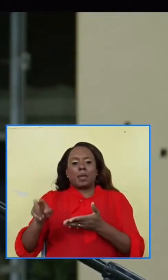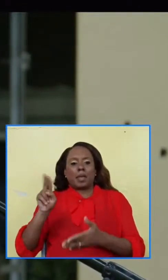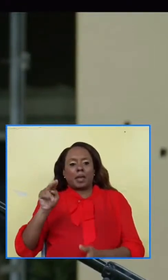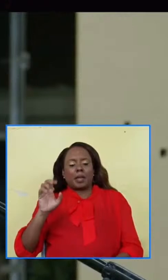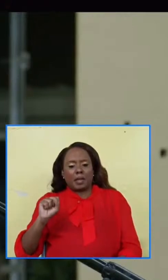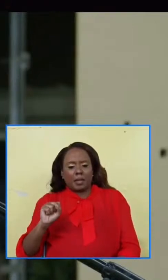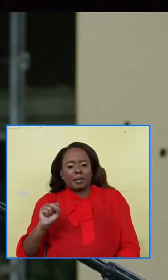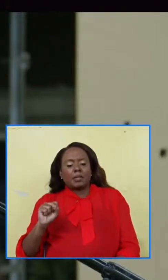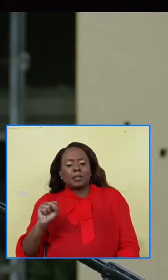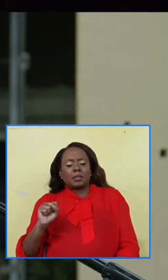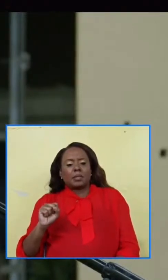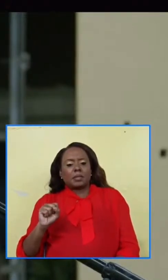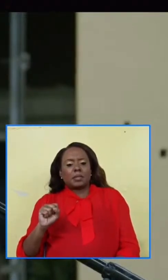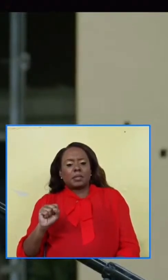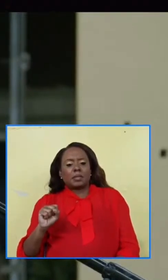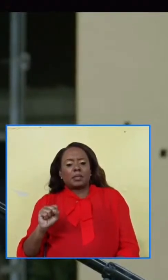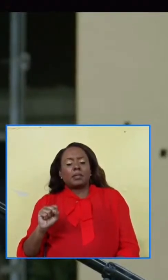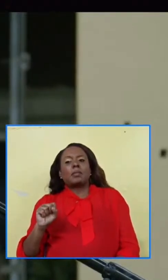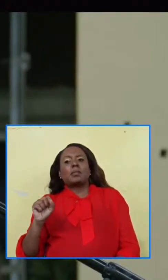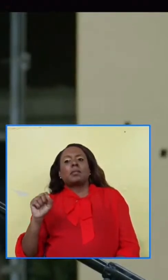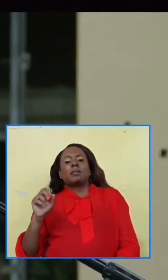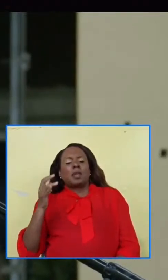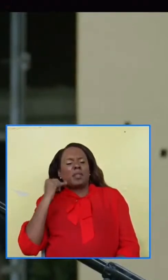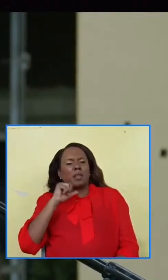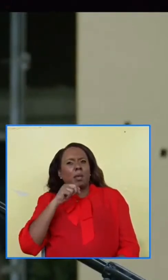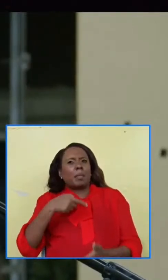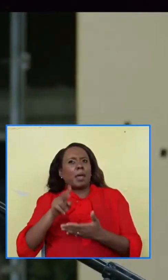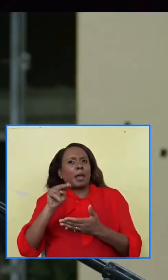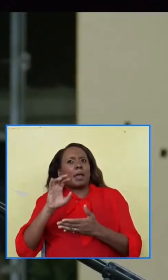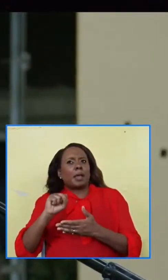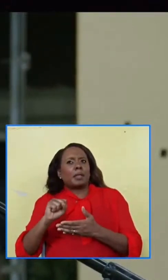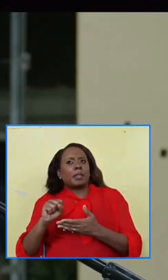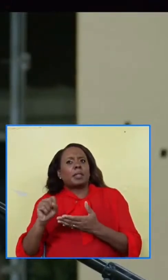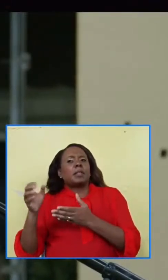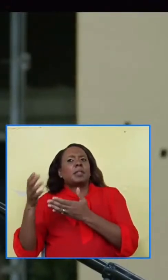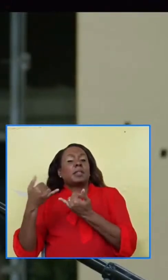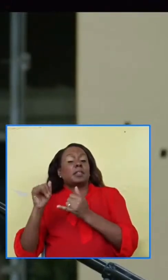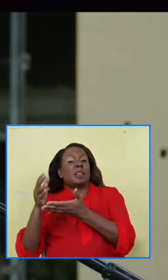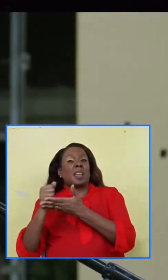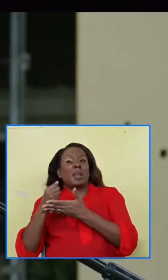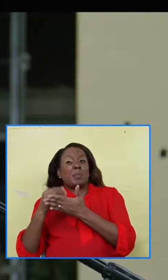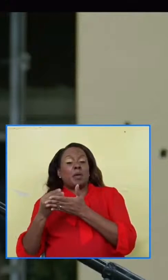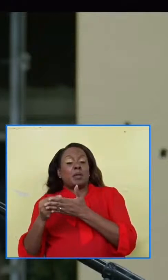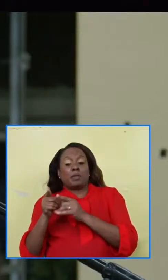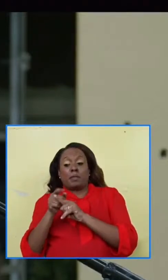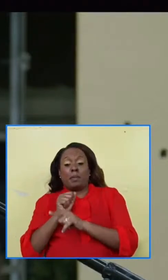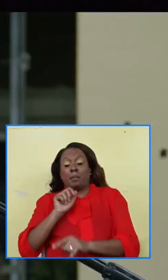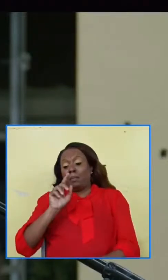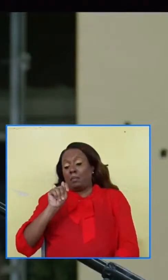think that's what I heard the other night. But in my mind, if everyone